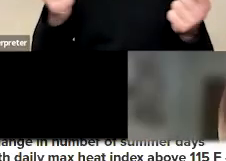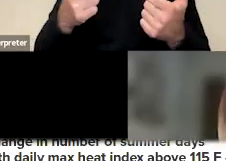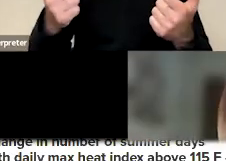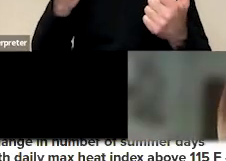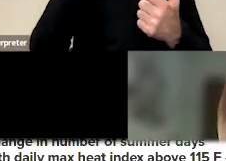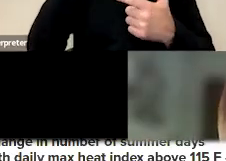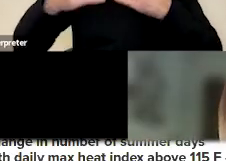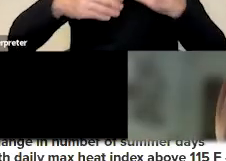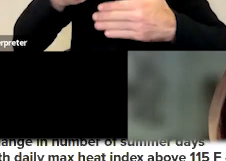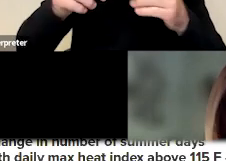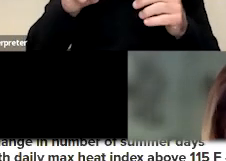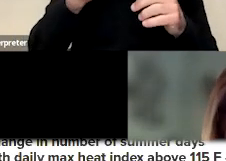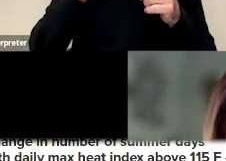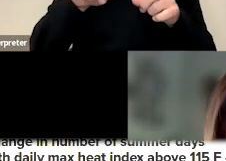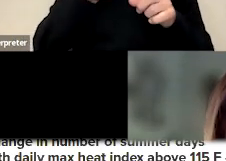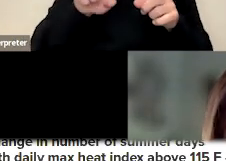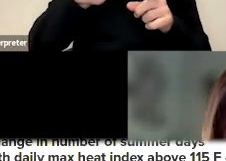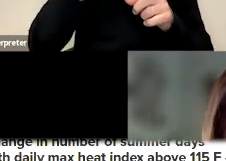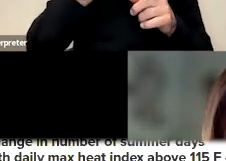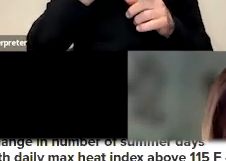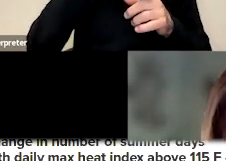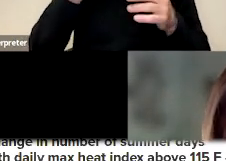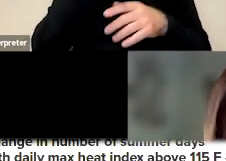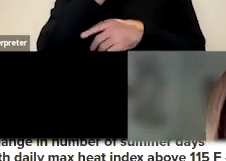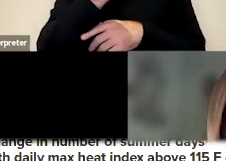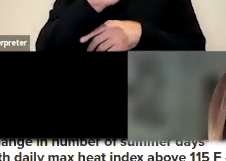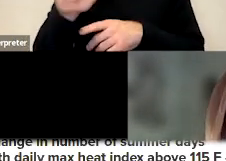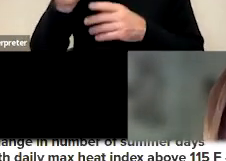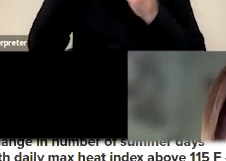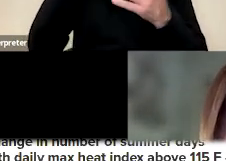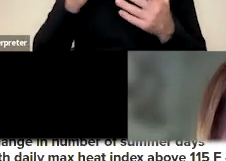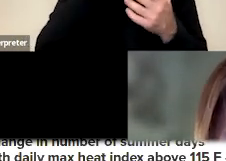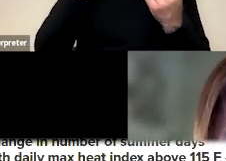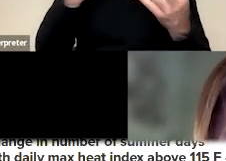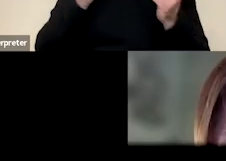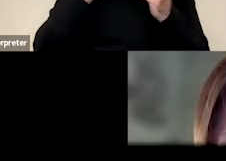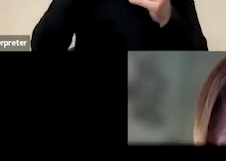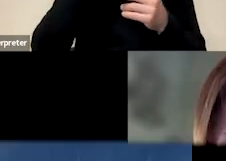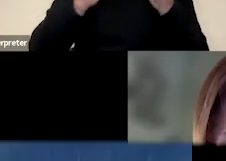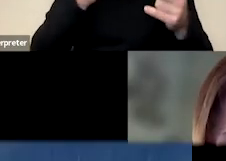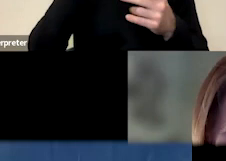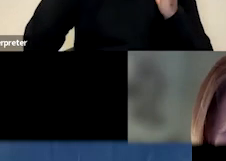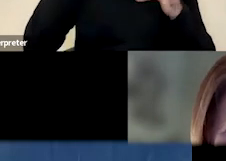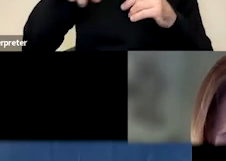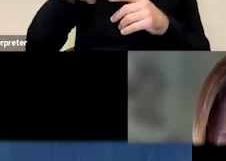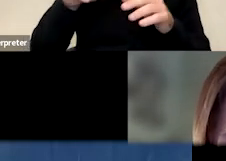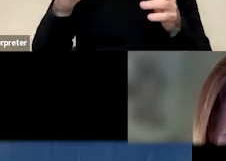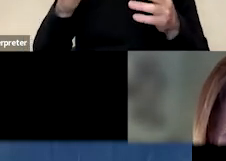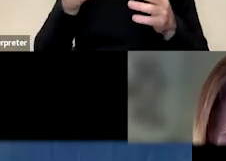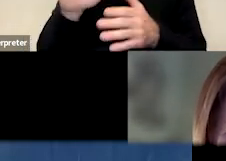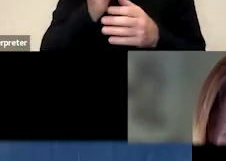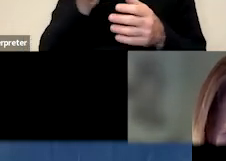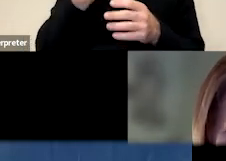as I took you on a tour of the new ClimR beta. There's a lot more to see, so I hope you're going to dig in on your own, check out these area